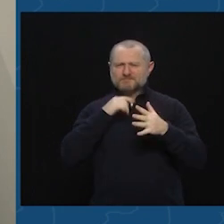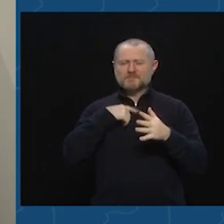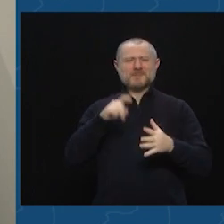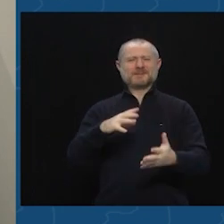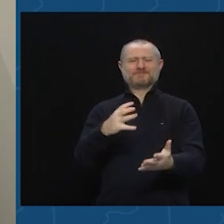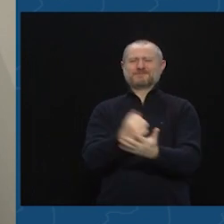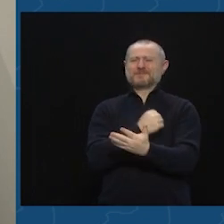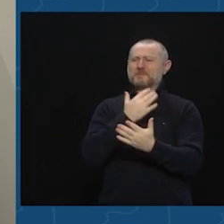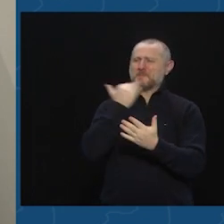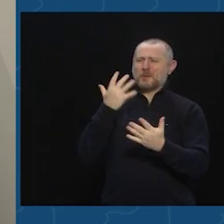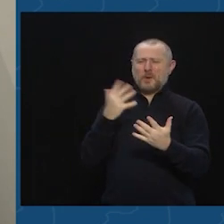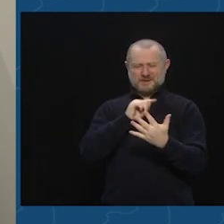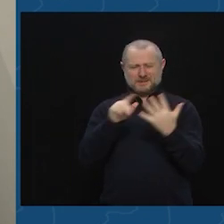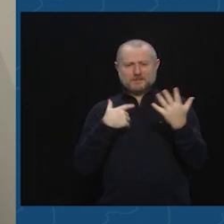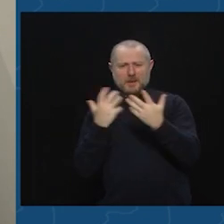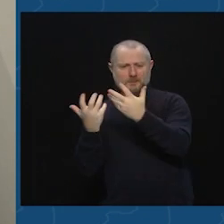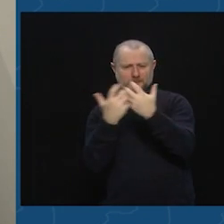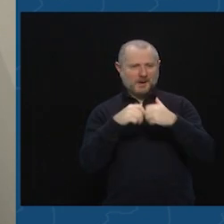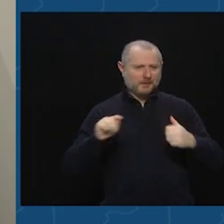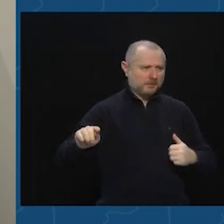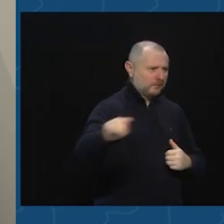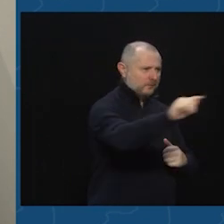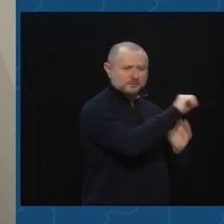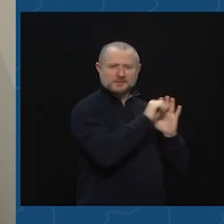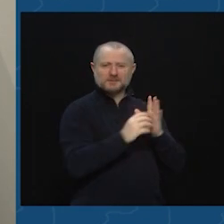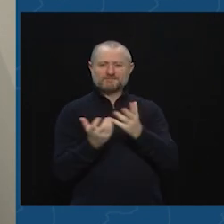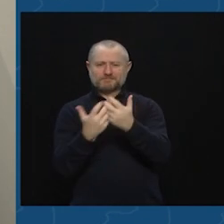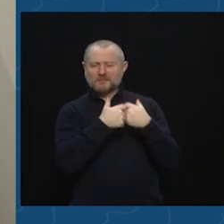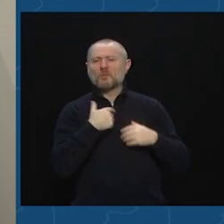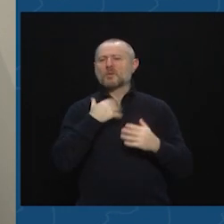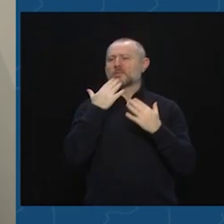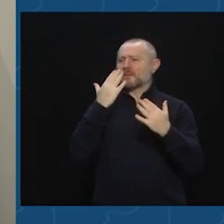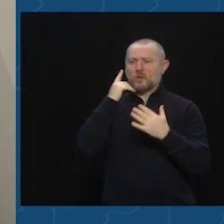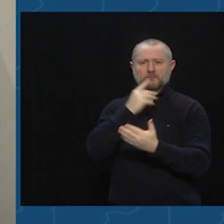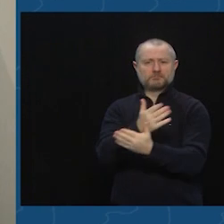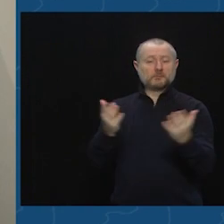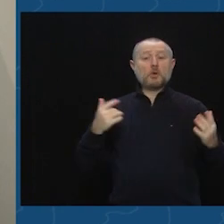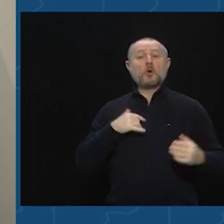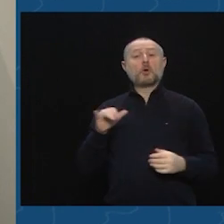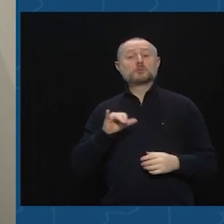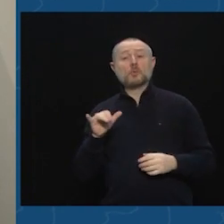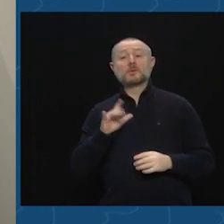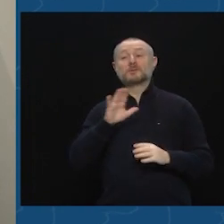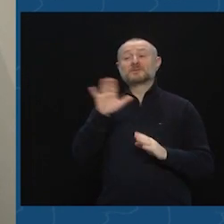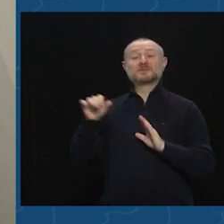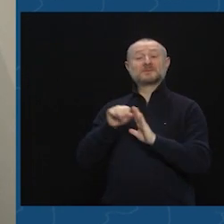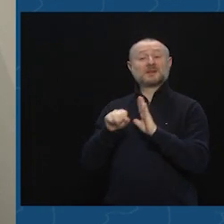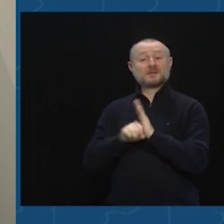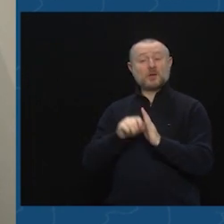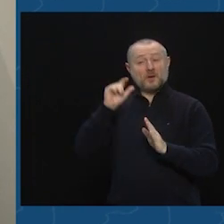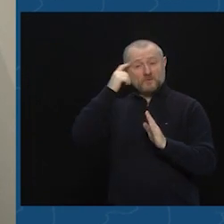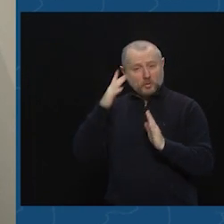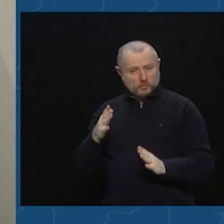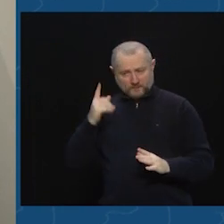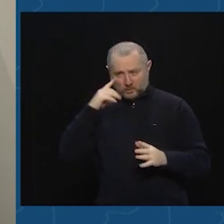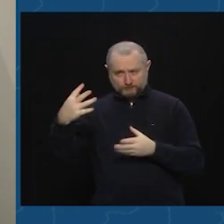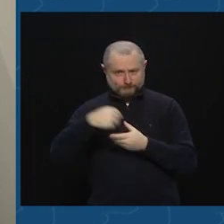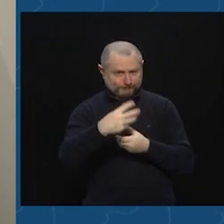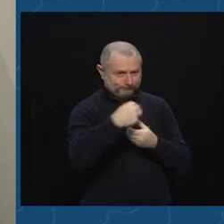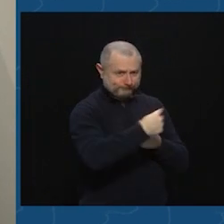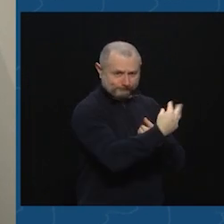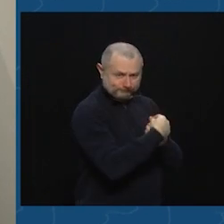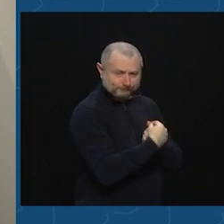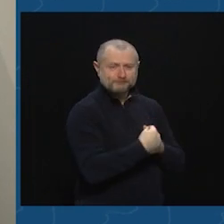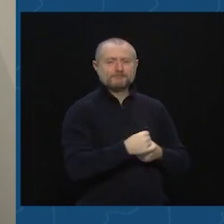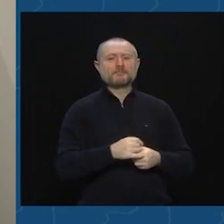answering this call. And I thank the governors of those states as well for participating. And in addition to this, we have a lot of work to